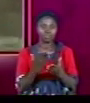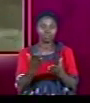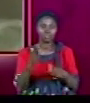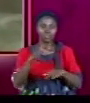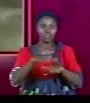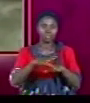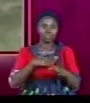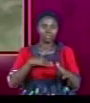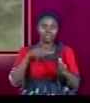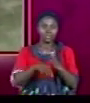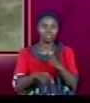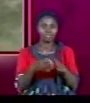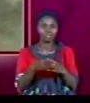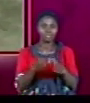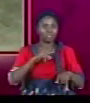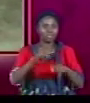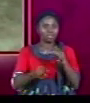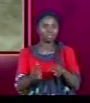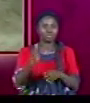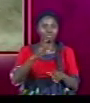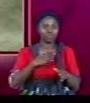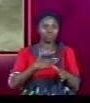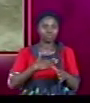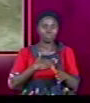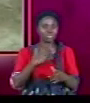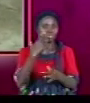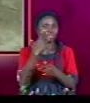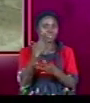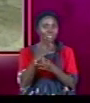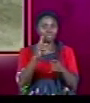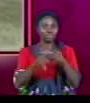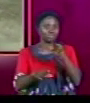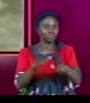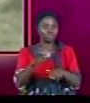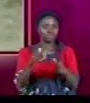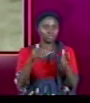use my leg to work out. I'm using crutches. So